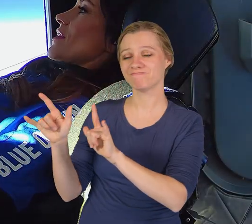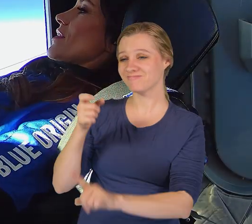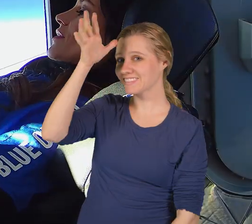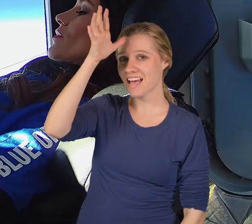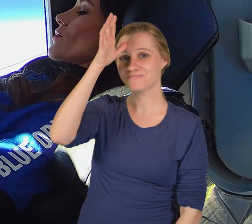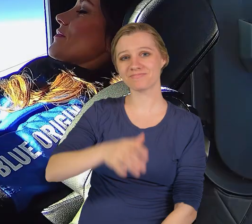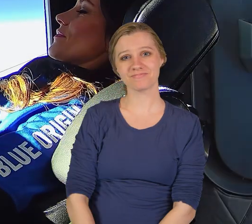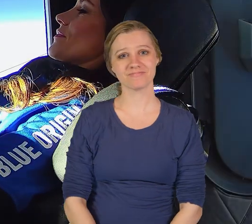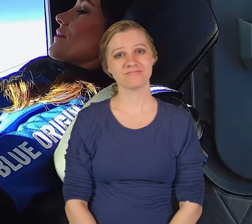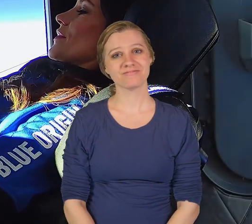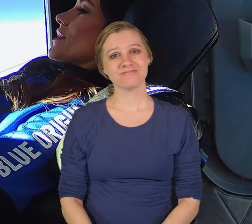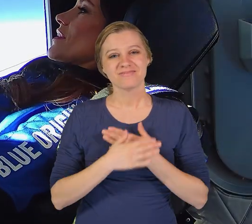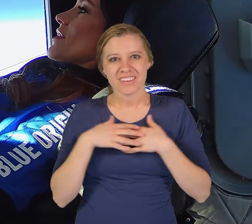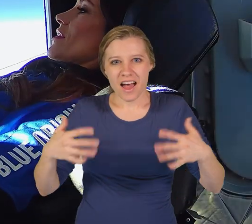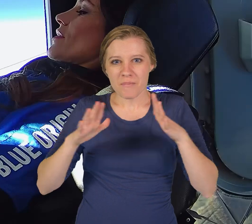you, Dad.